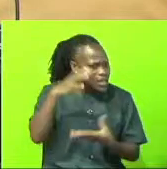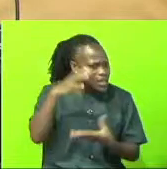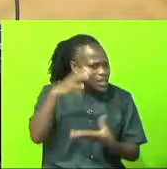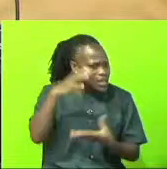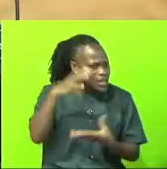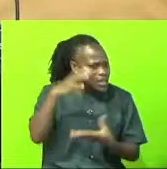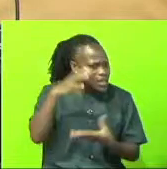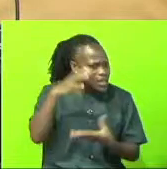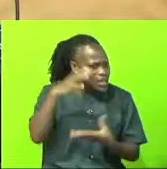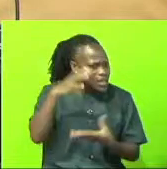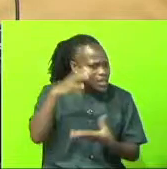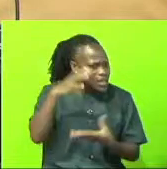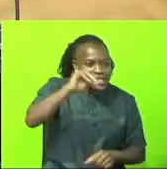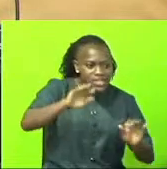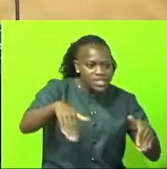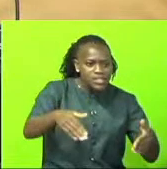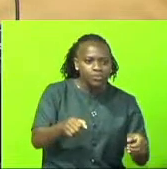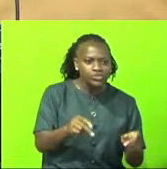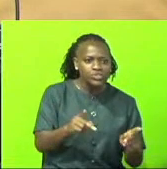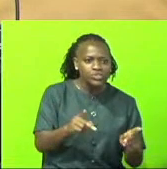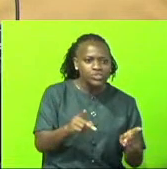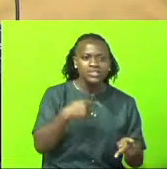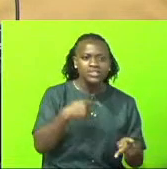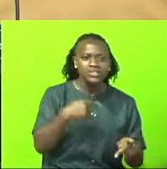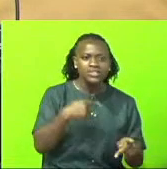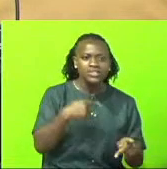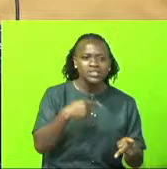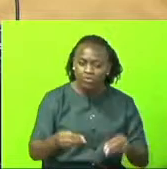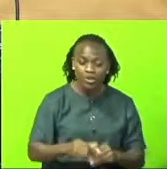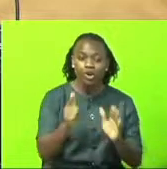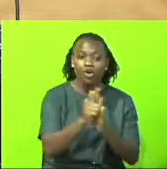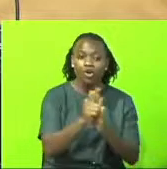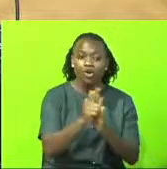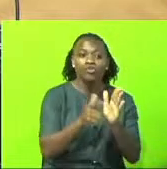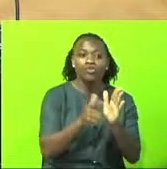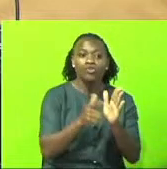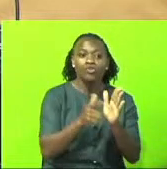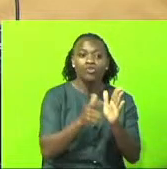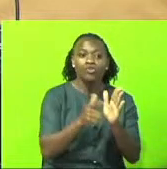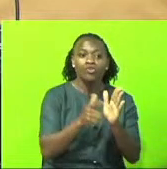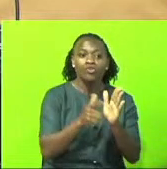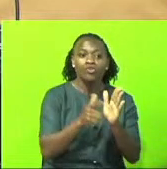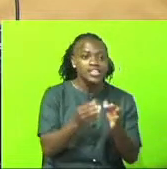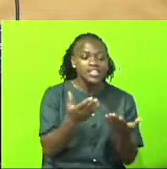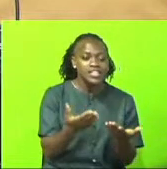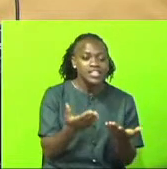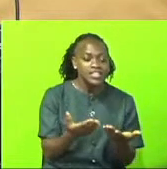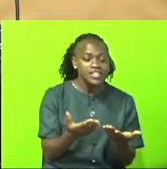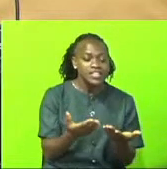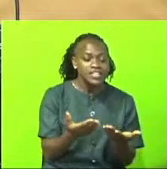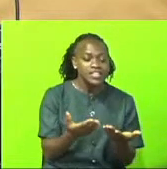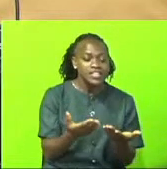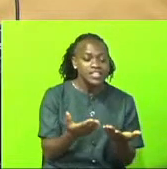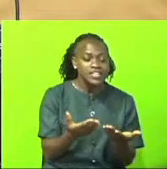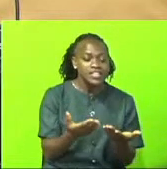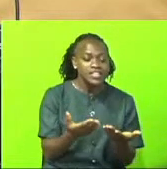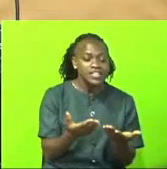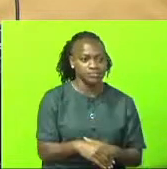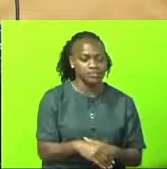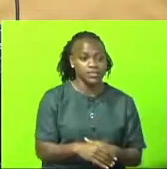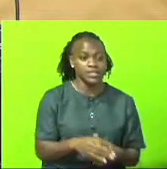A man must be heard. The rule is that if all men find a man's hand in a tail, his guilt must still be